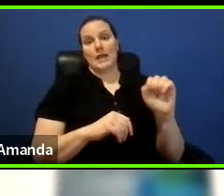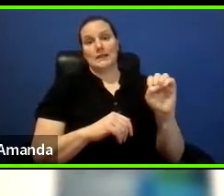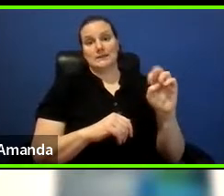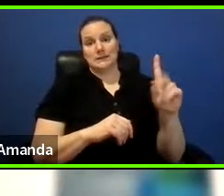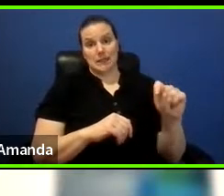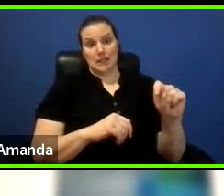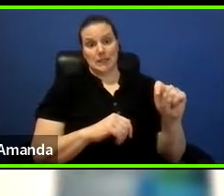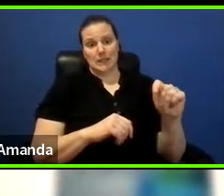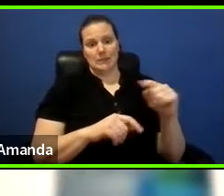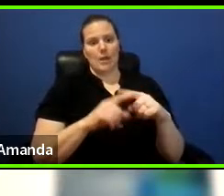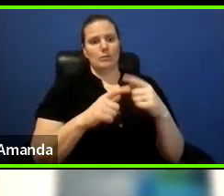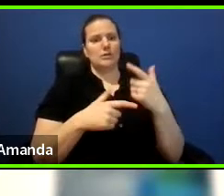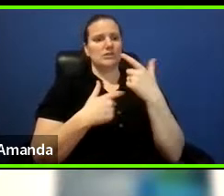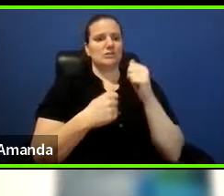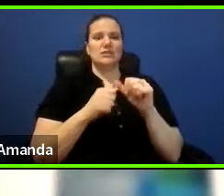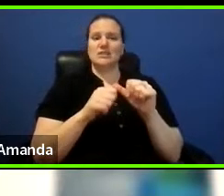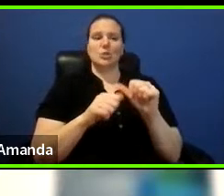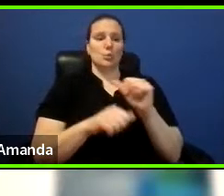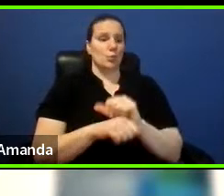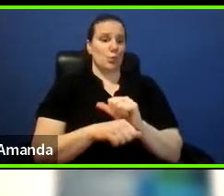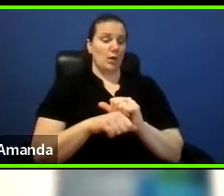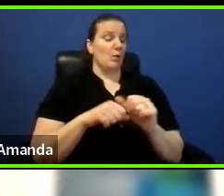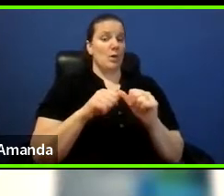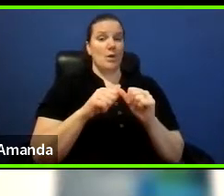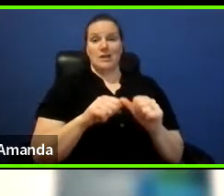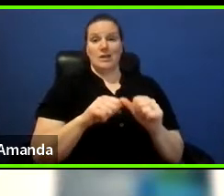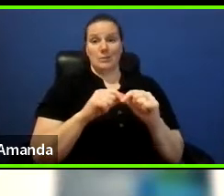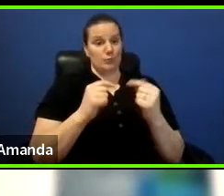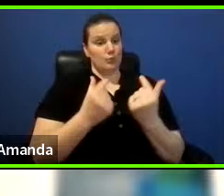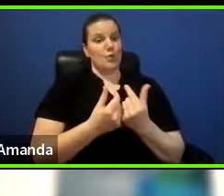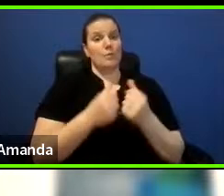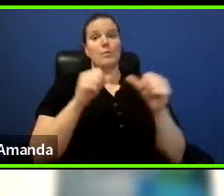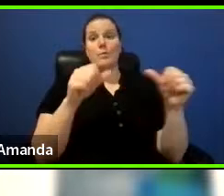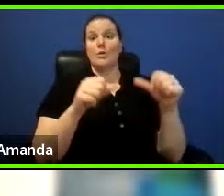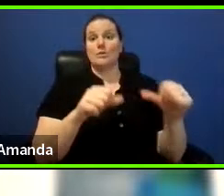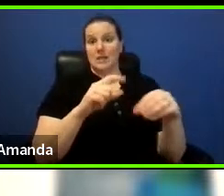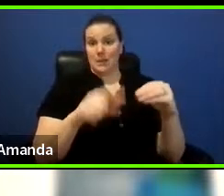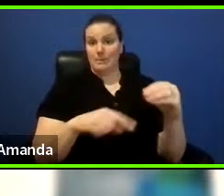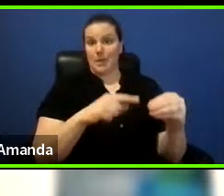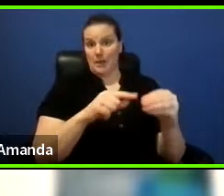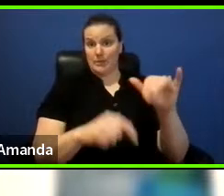interest in continuing that work, and we'll keep this group posted on that.